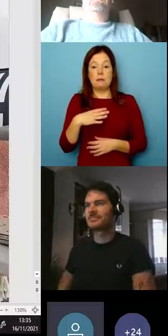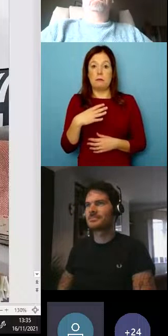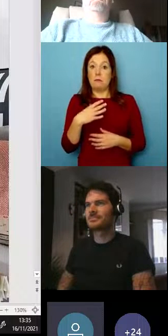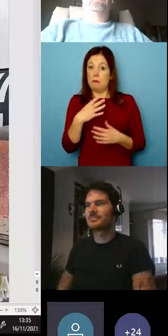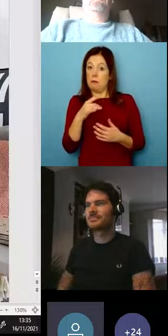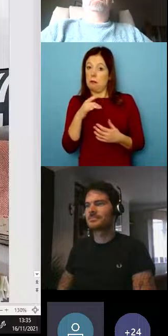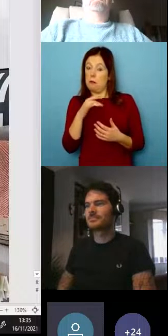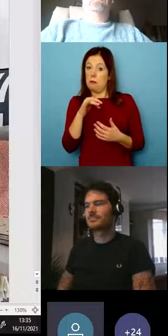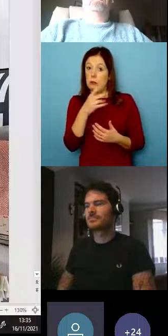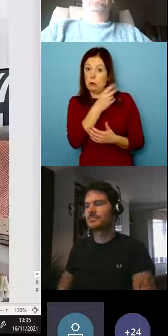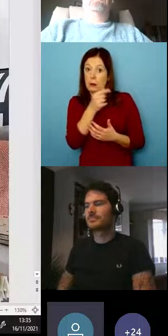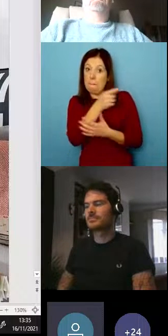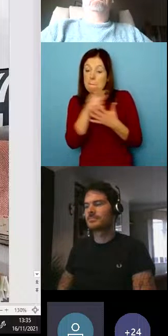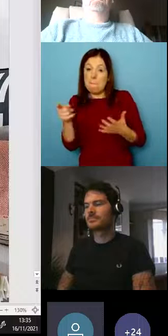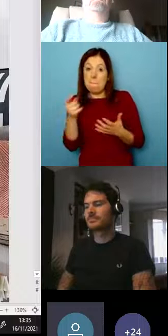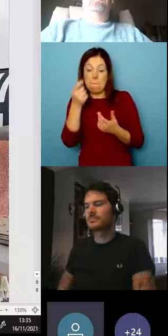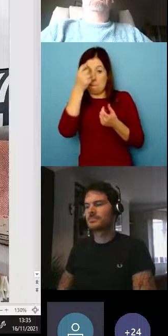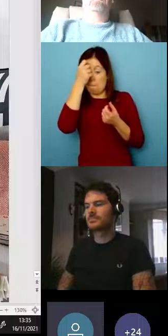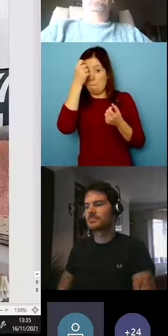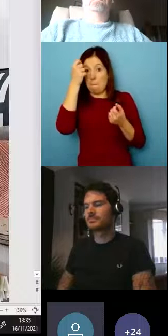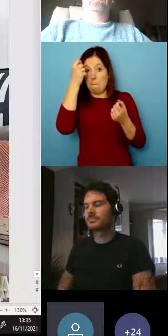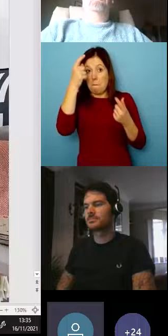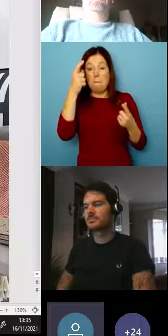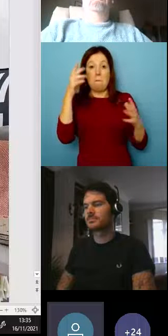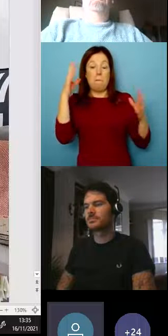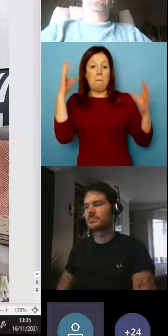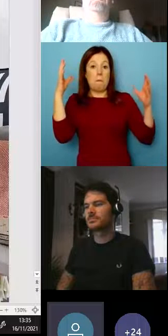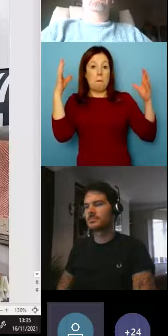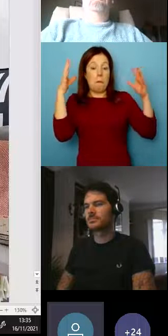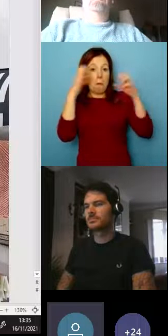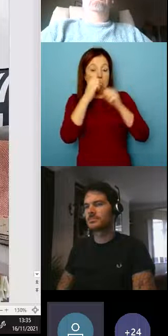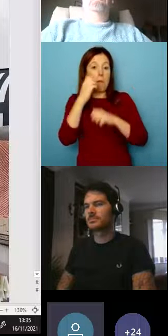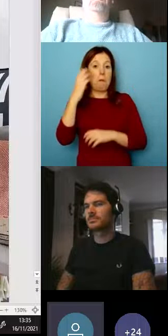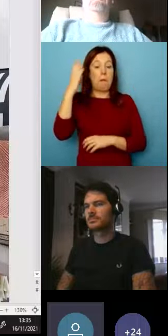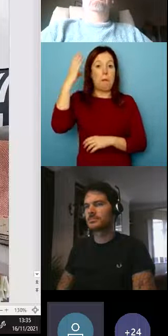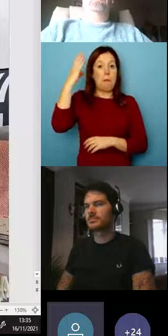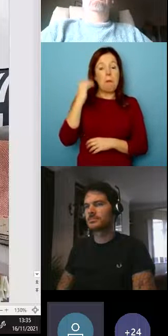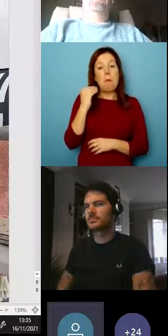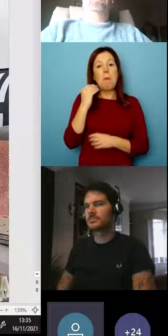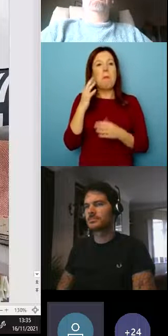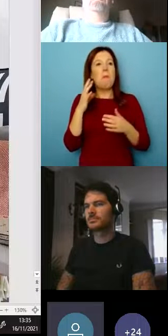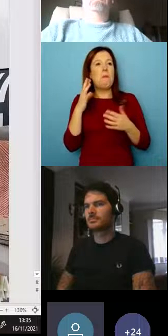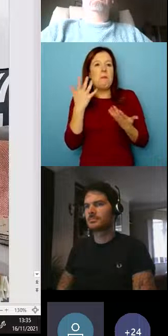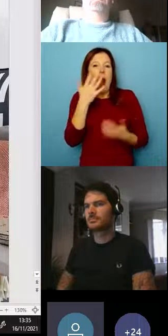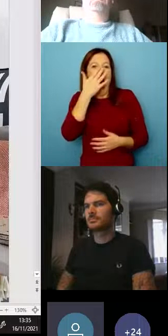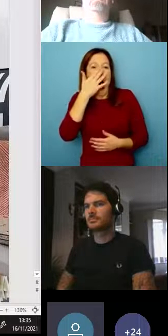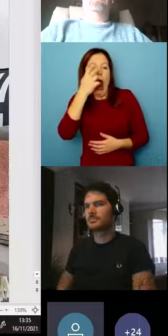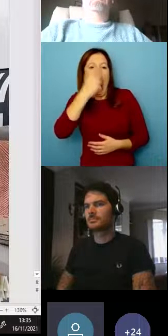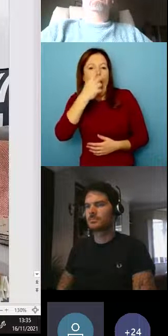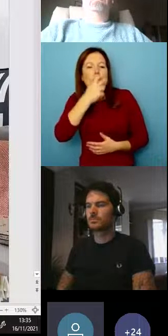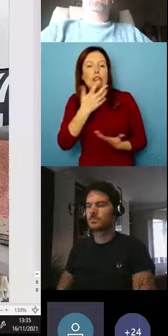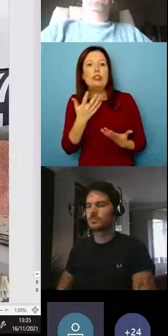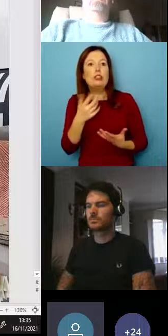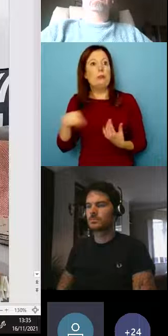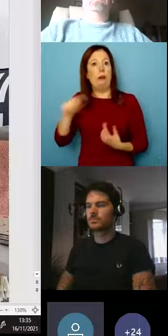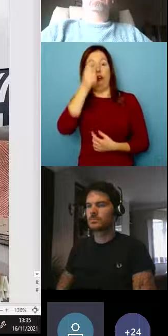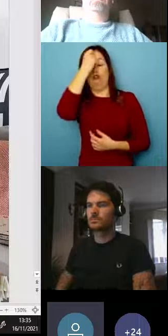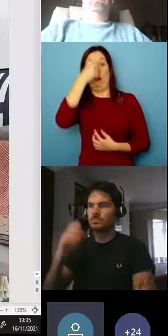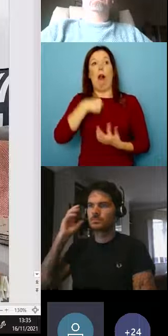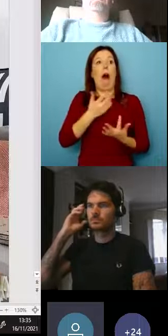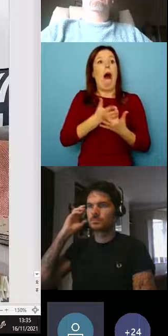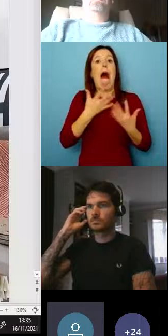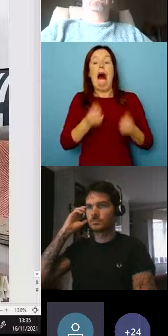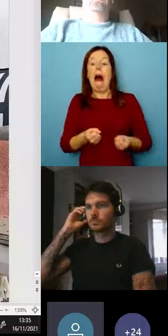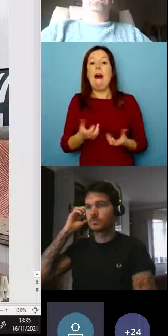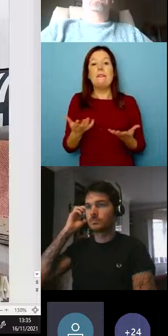that category. Perhaps they have, over time, have moved into that category as they've got older, but we realise that there's an urgent need